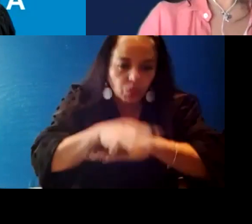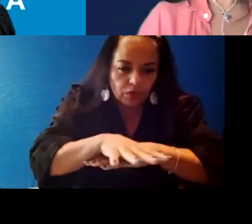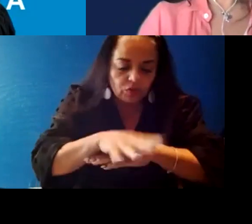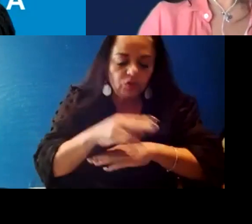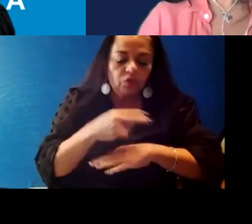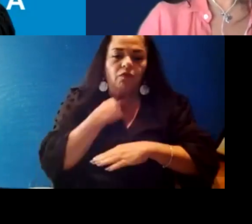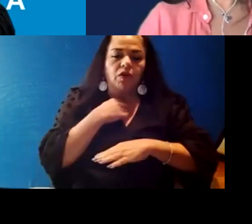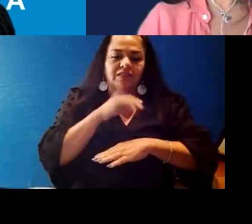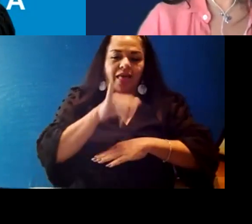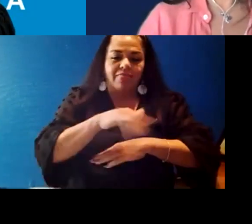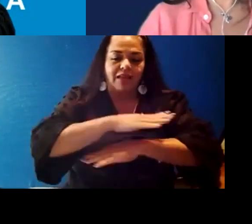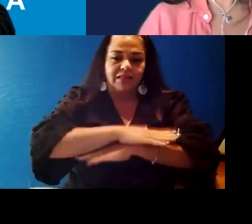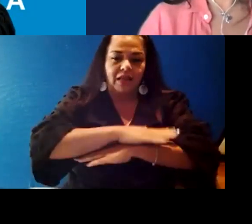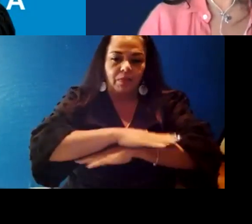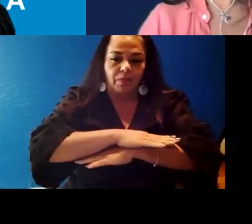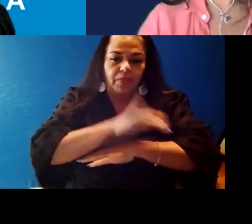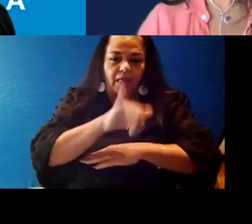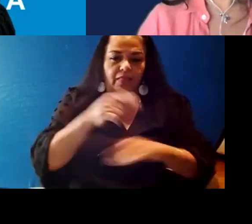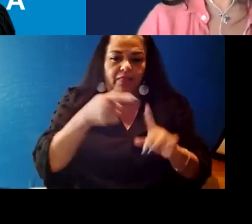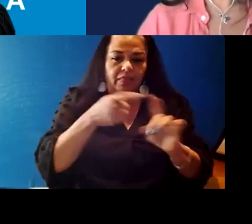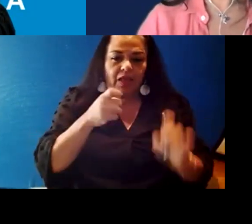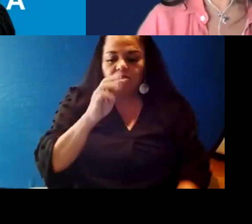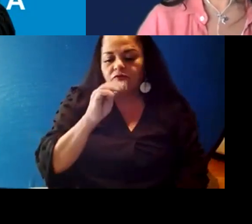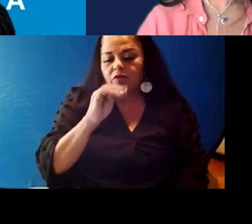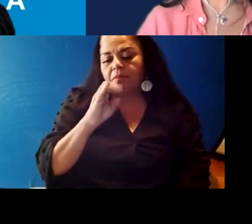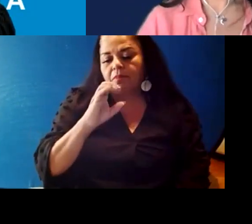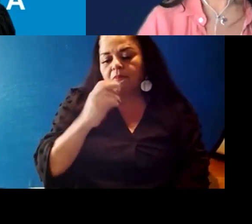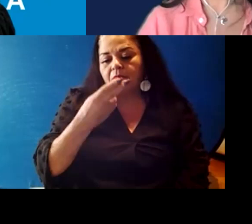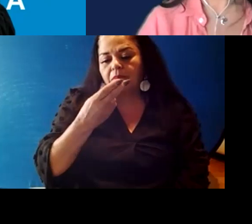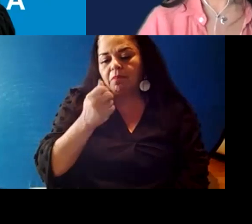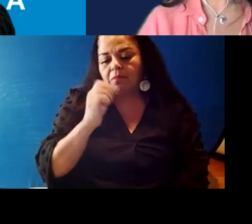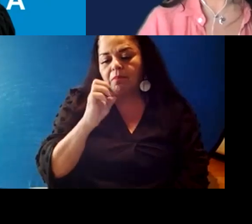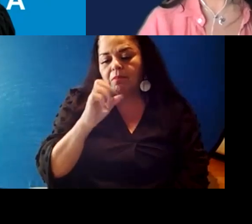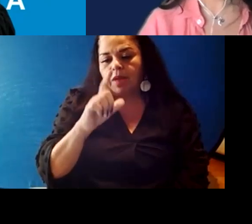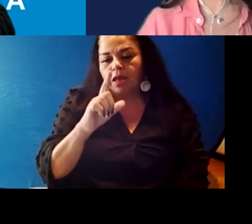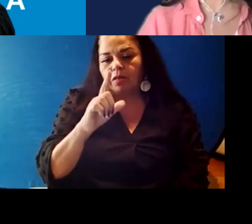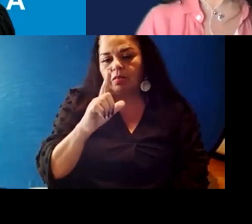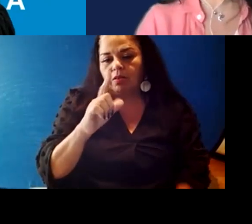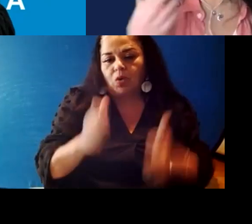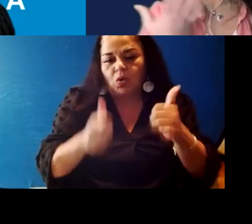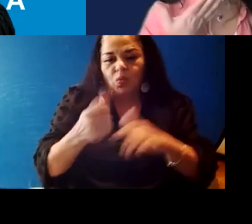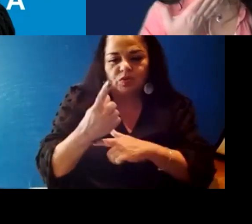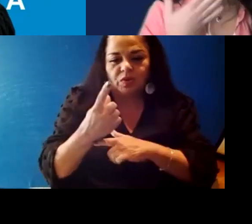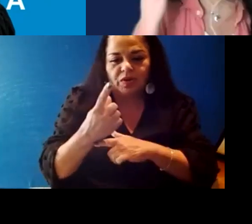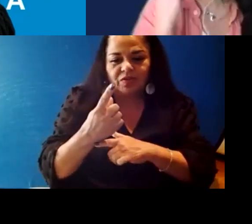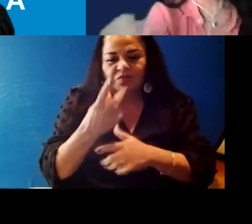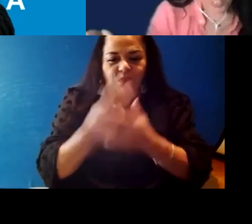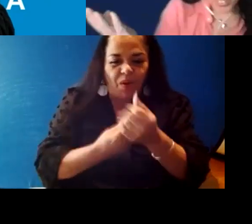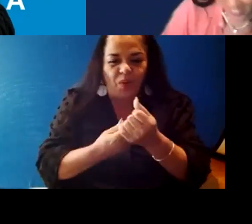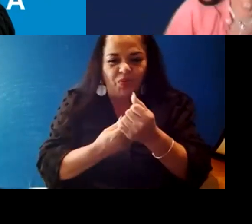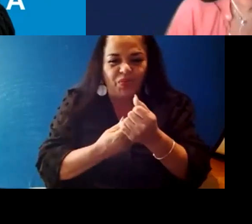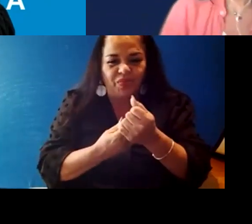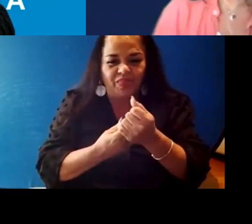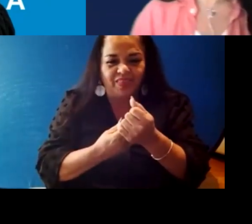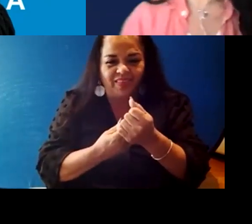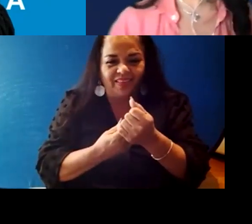Yeah, I'm not sure. Was that for Michael Finley or Michael Williams? And do I go? I'll let them start. For you, Michael Finley. I mean, Okay. I appreciate